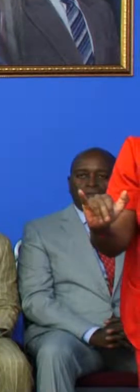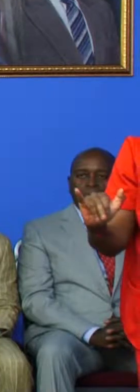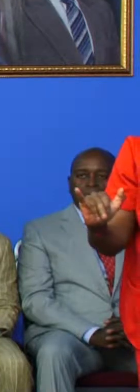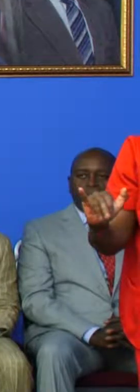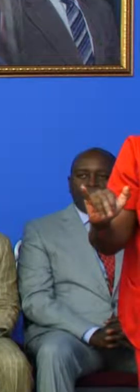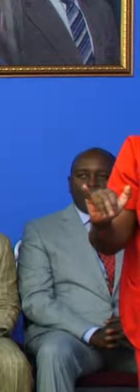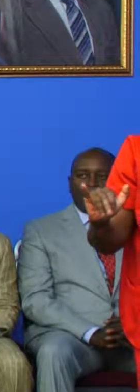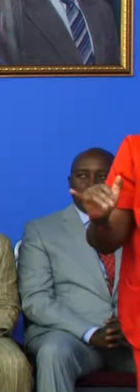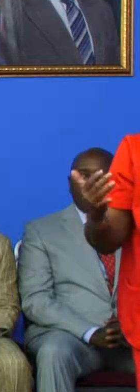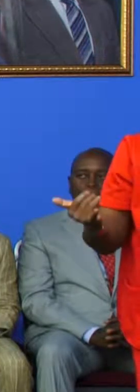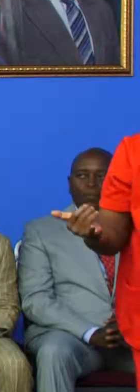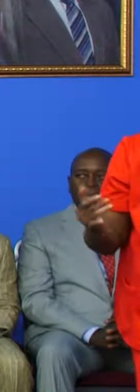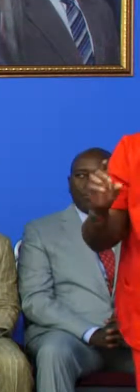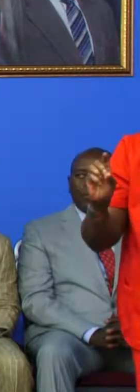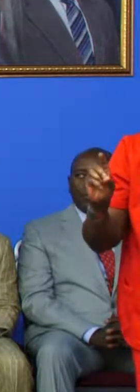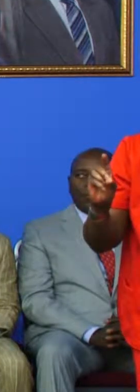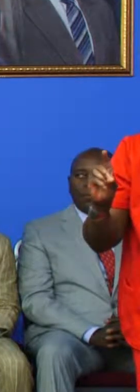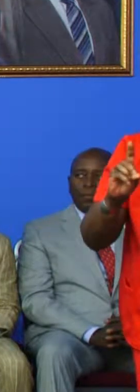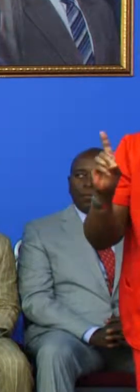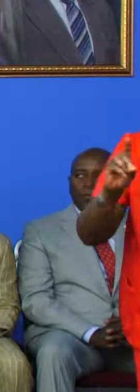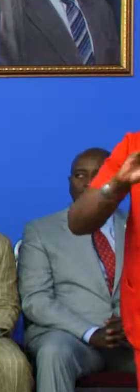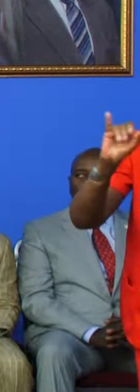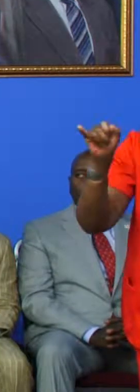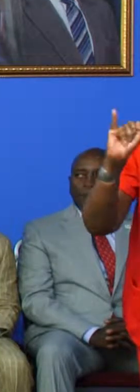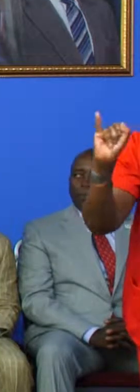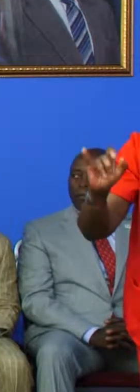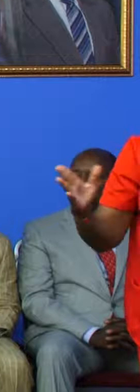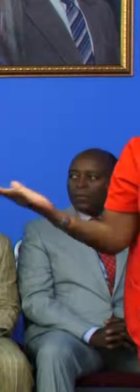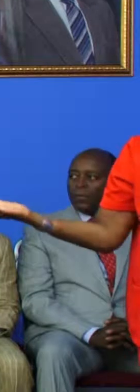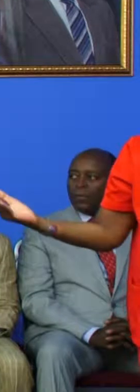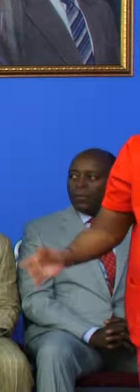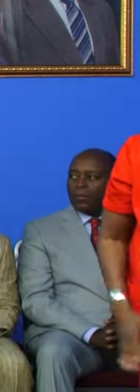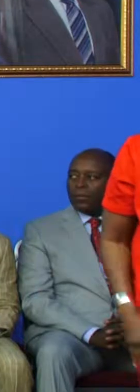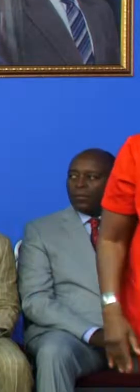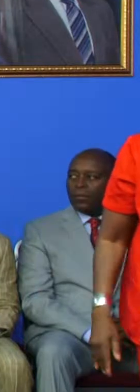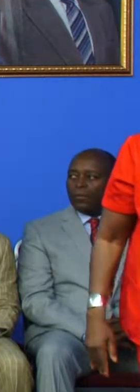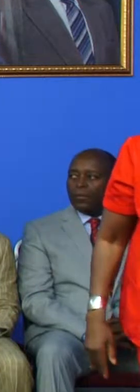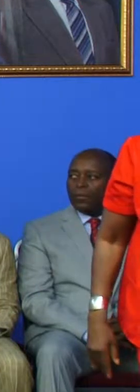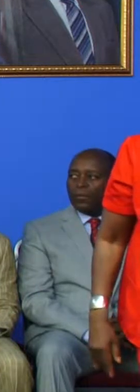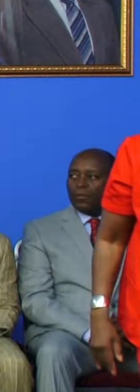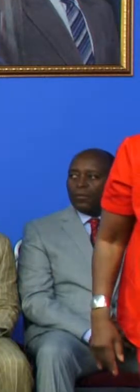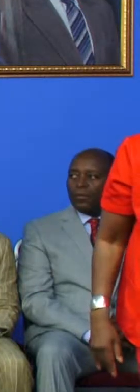646-250-7309. Now, Don Jones, Chair of the Political Action Committee. Don Jones.